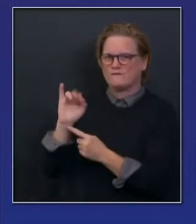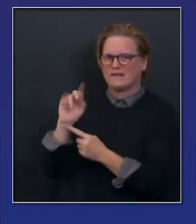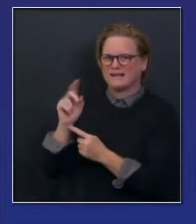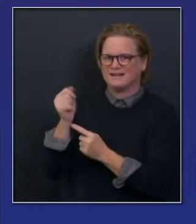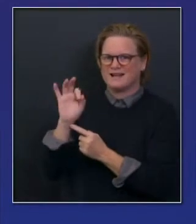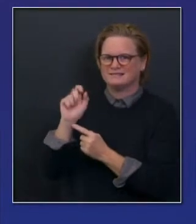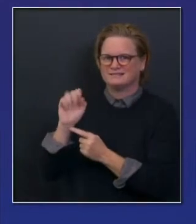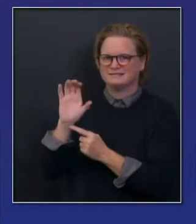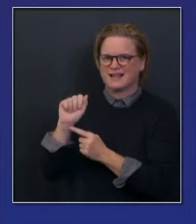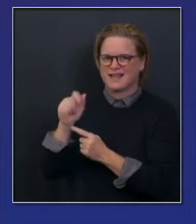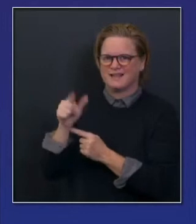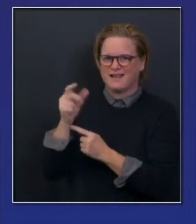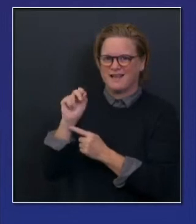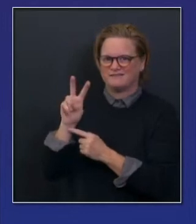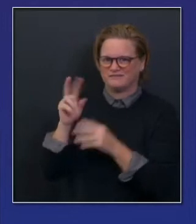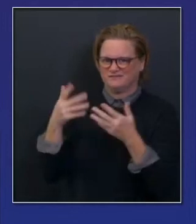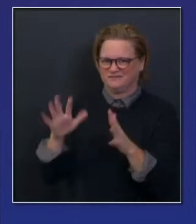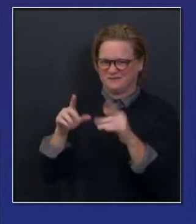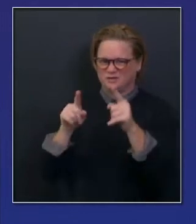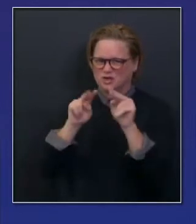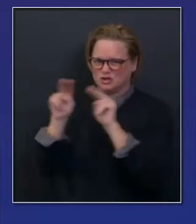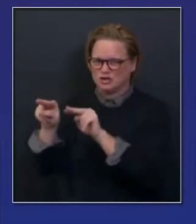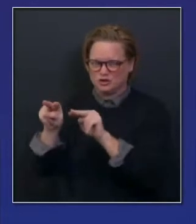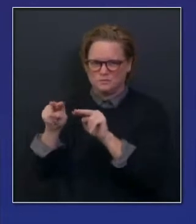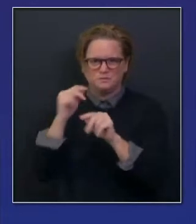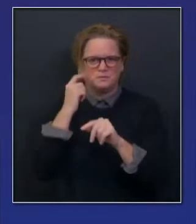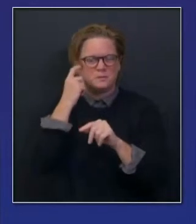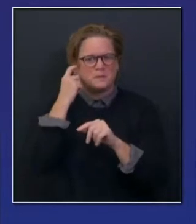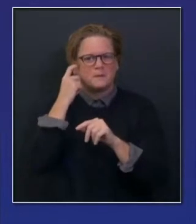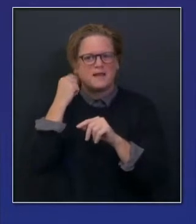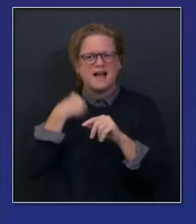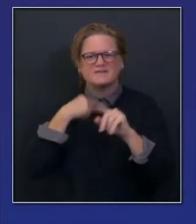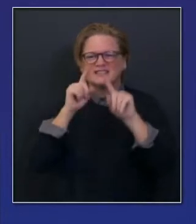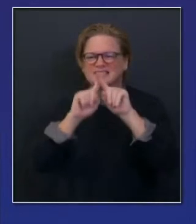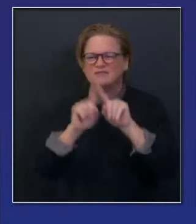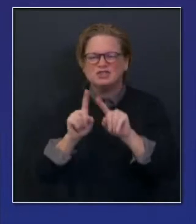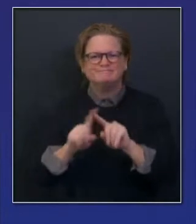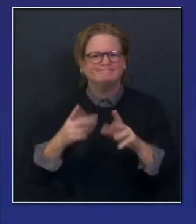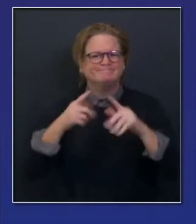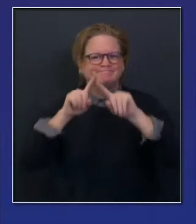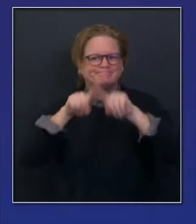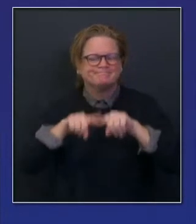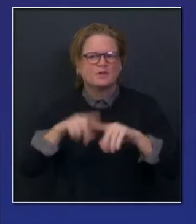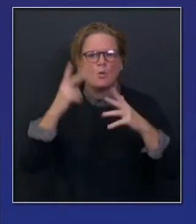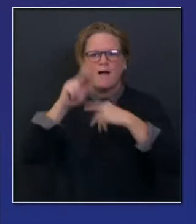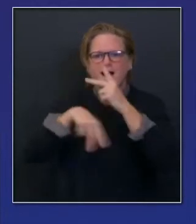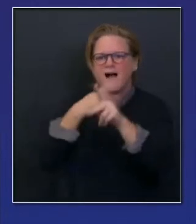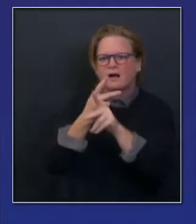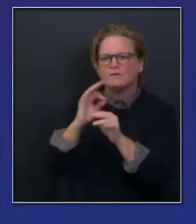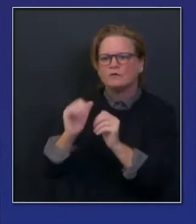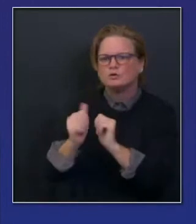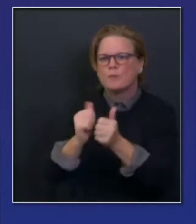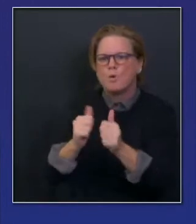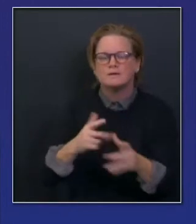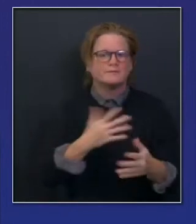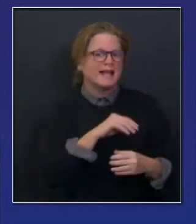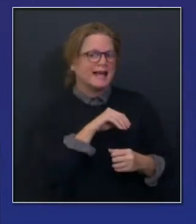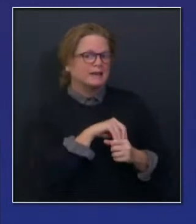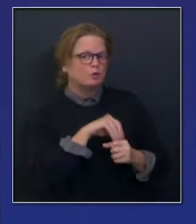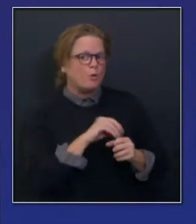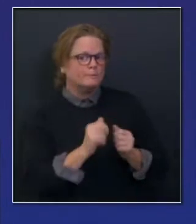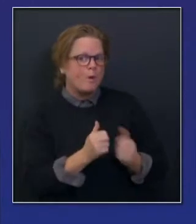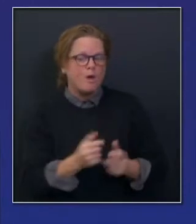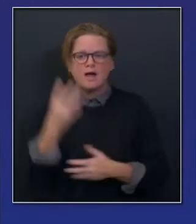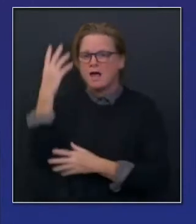website, and they do differentiate activities at different levels of risk, indoor versus outdoor, obvious frame reference,